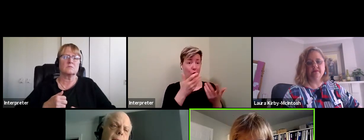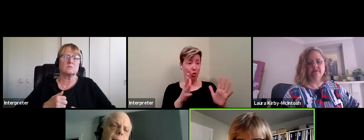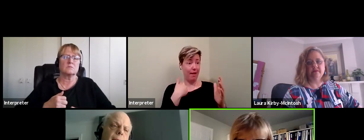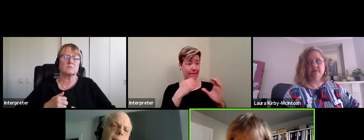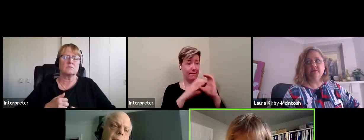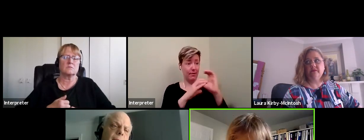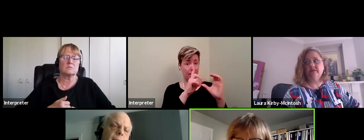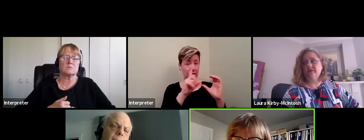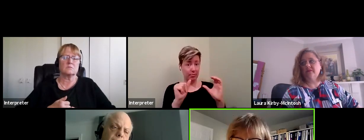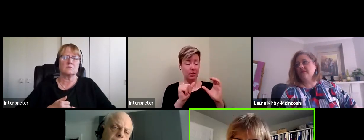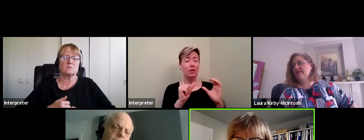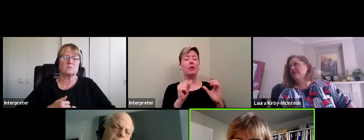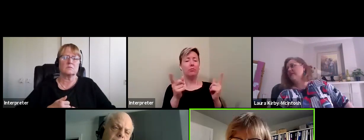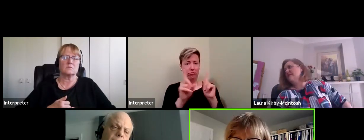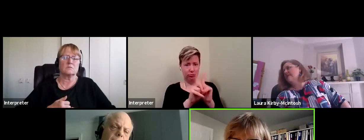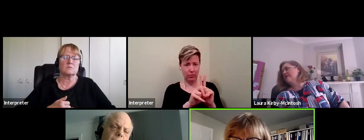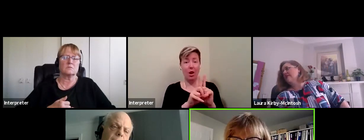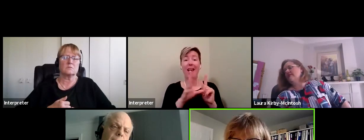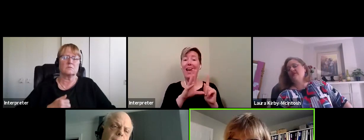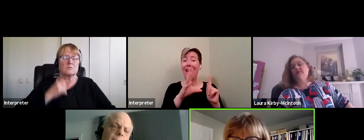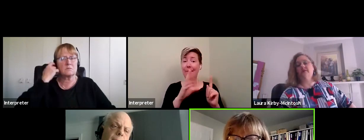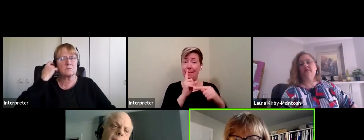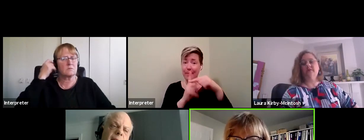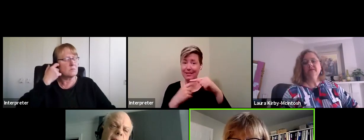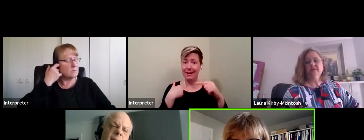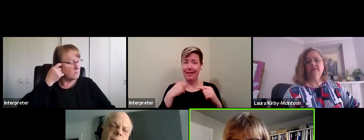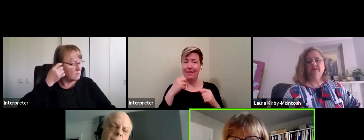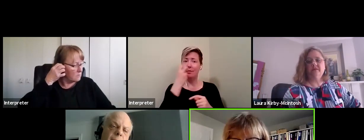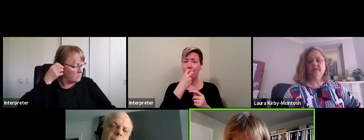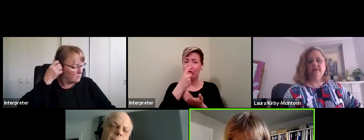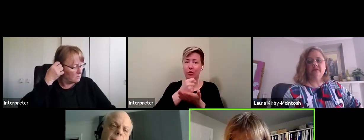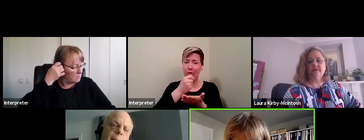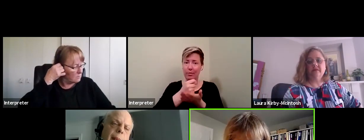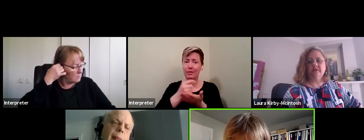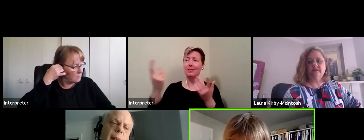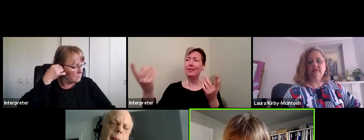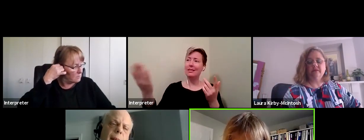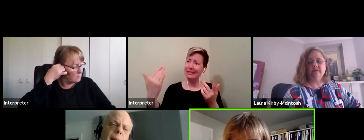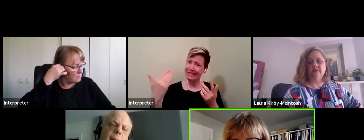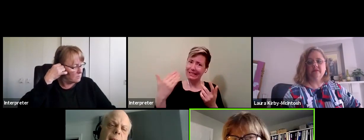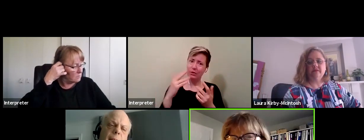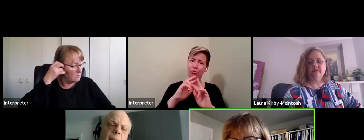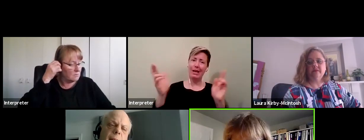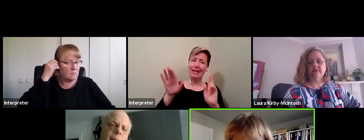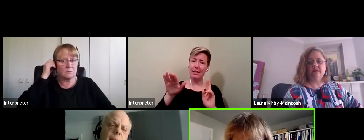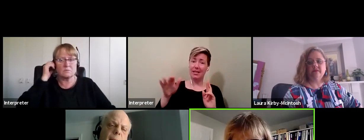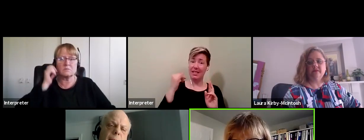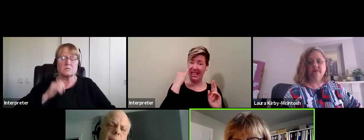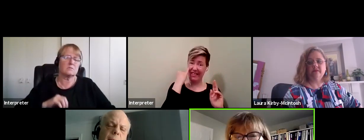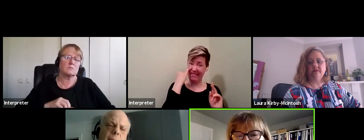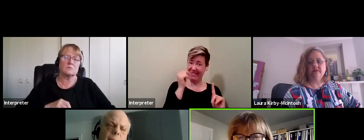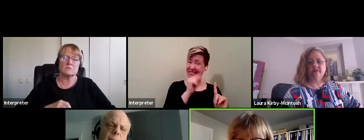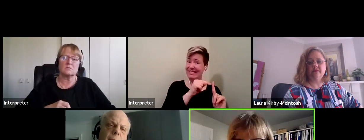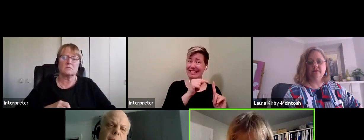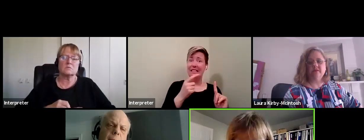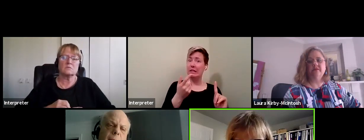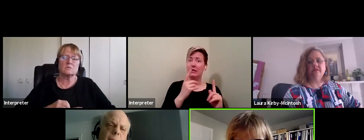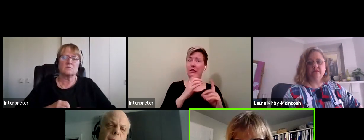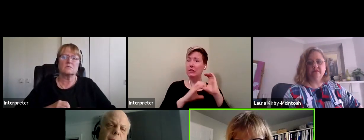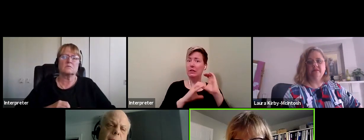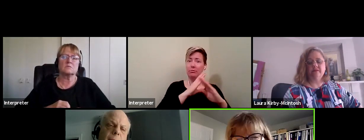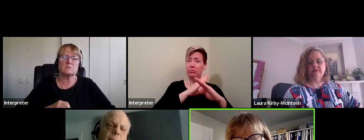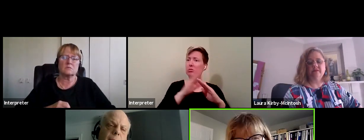call wherever to be brought in and say, well, Johnny can't speak, cannot communicate, he can't point to his display. Tell me how